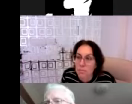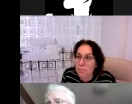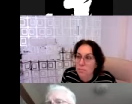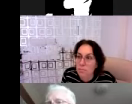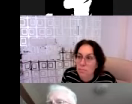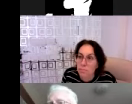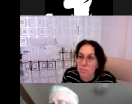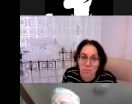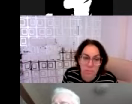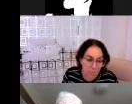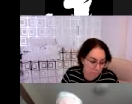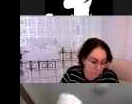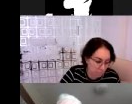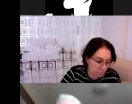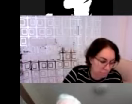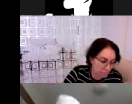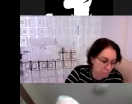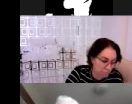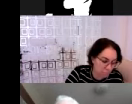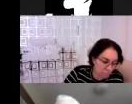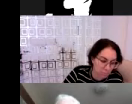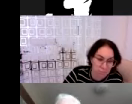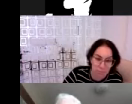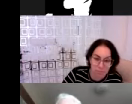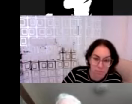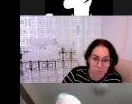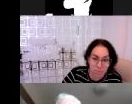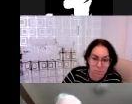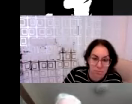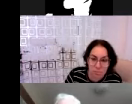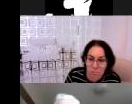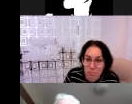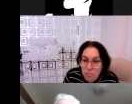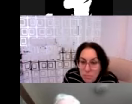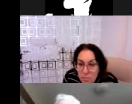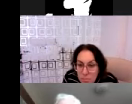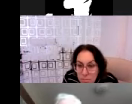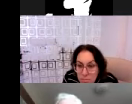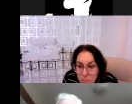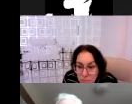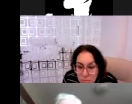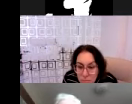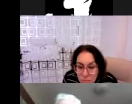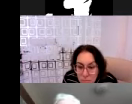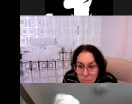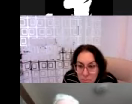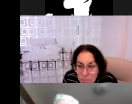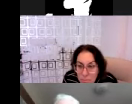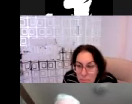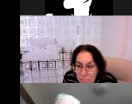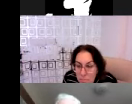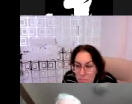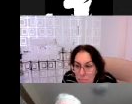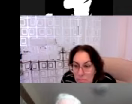range of our data is shown in this gray box. So we had data up until age 13. And what I'm showing over here is a